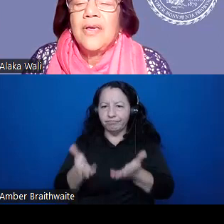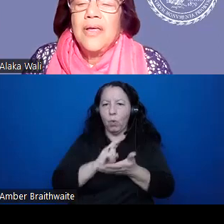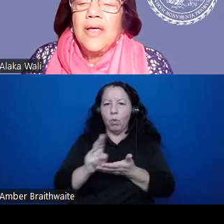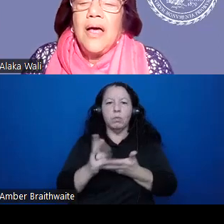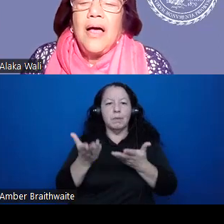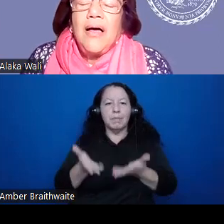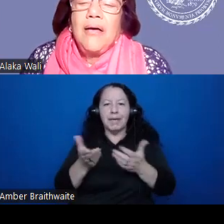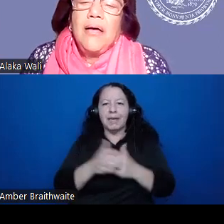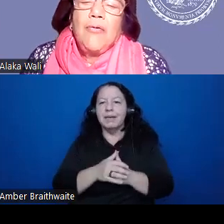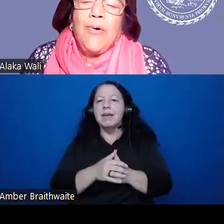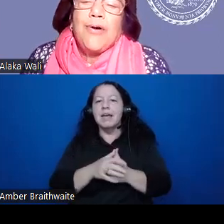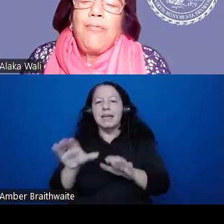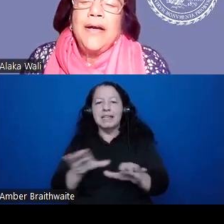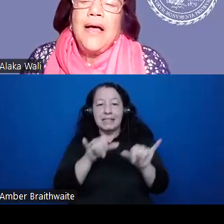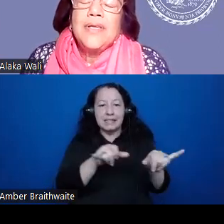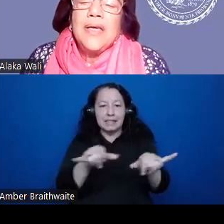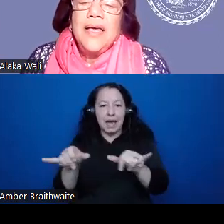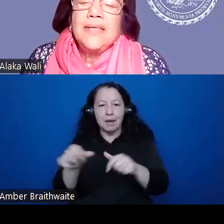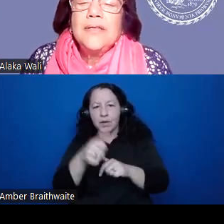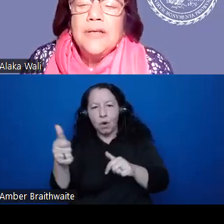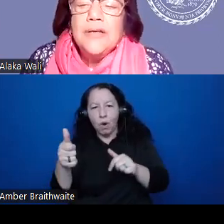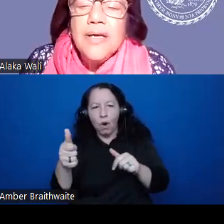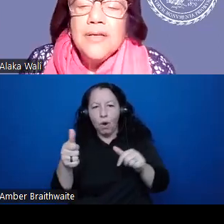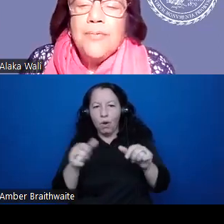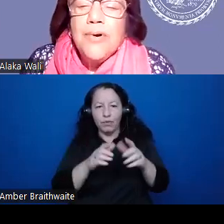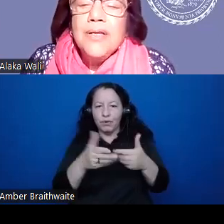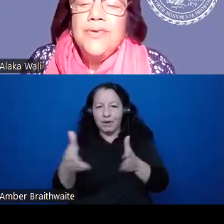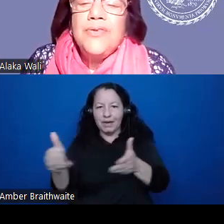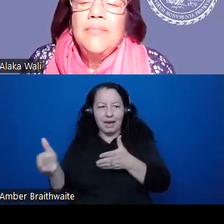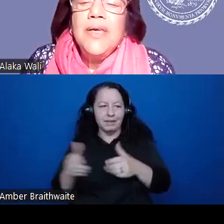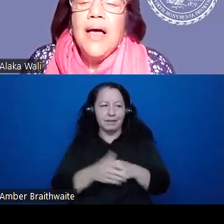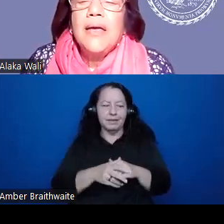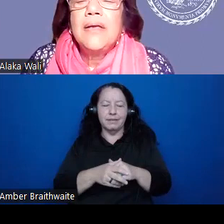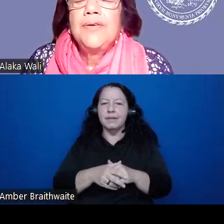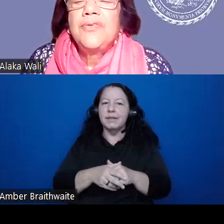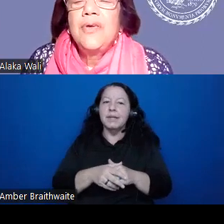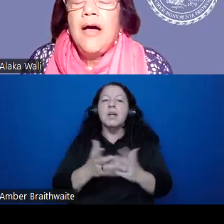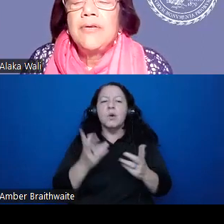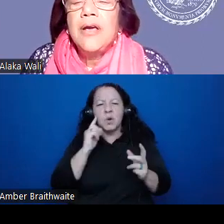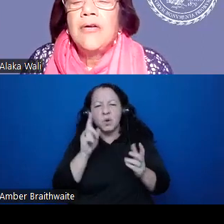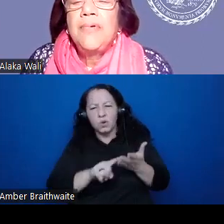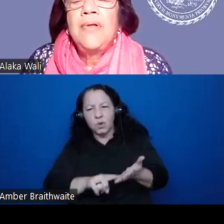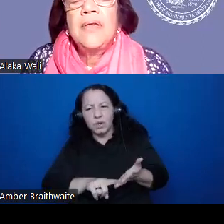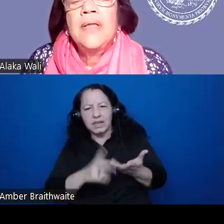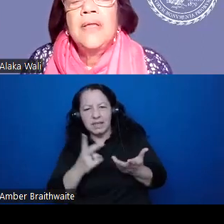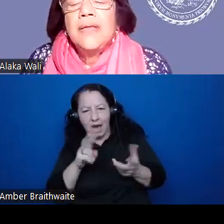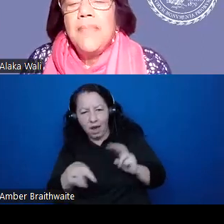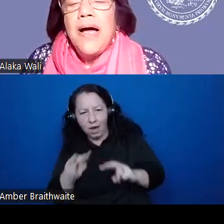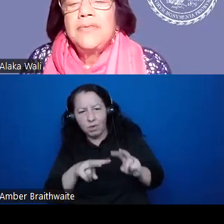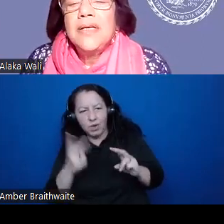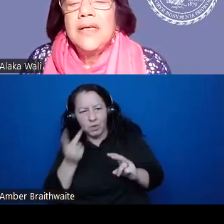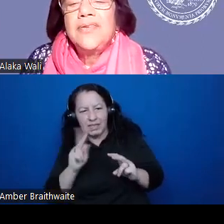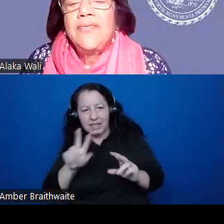his work right on the case. And you're looking at the work and you see behind, and you see how terrible